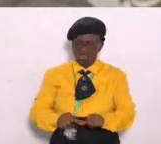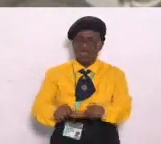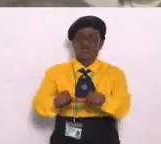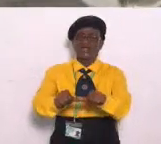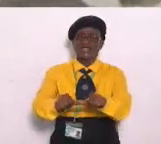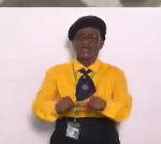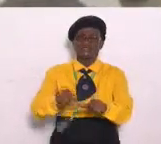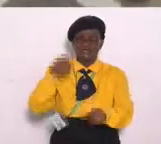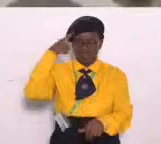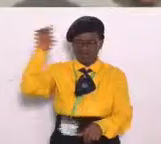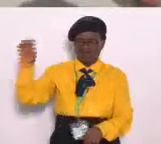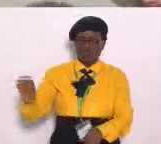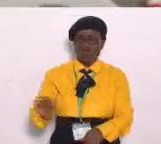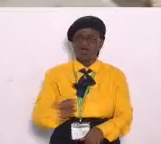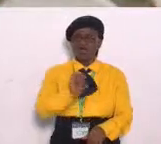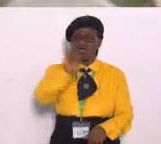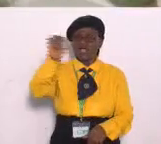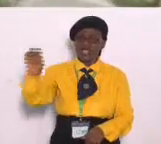endureth